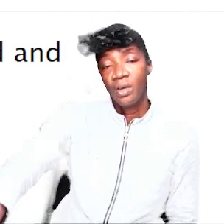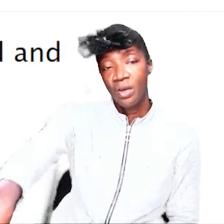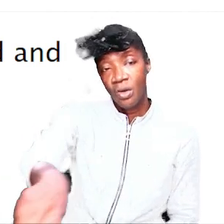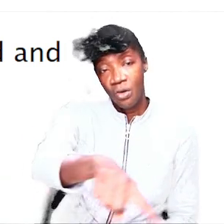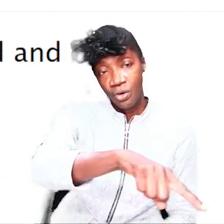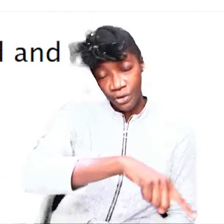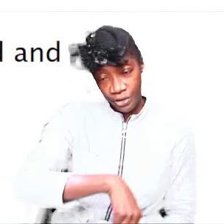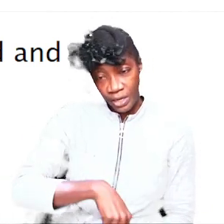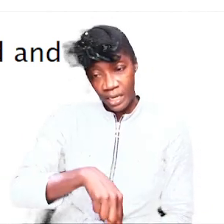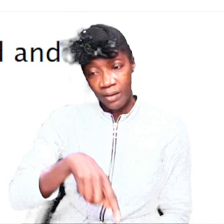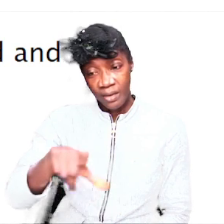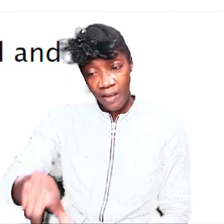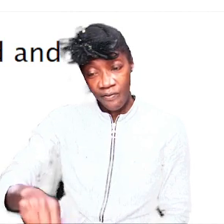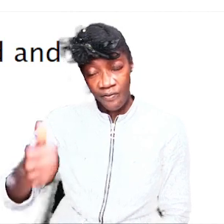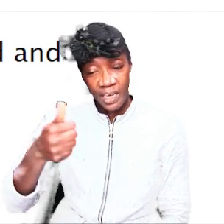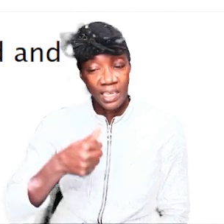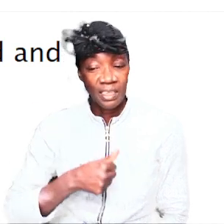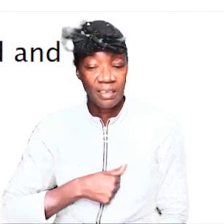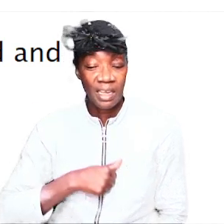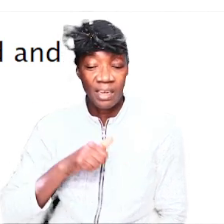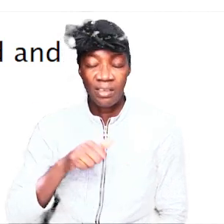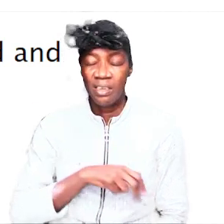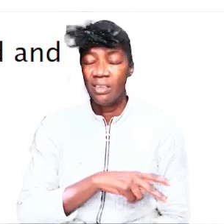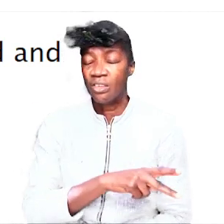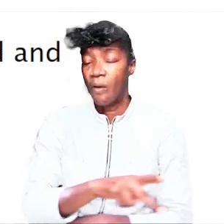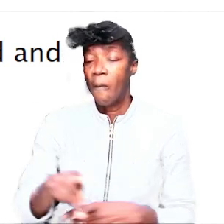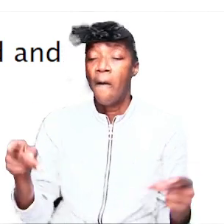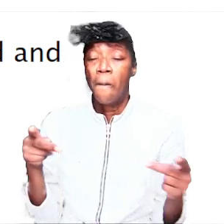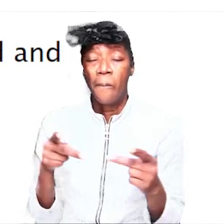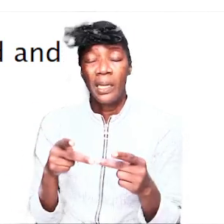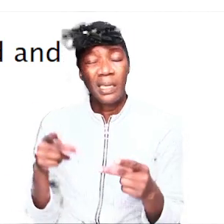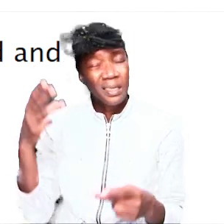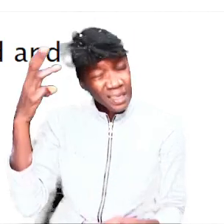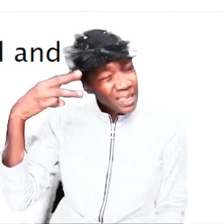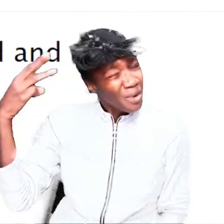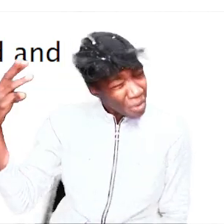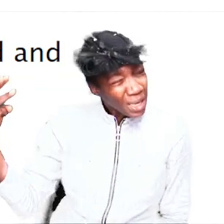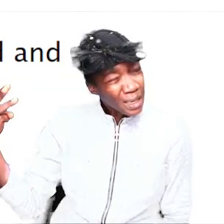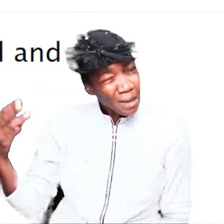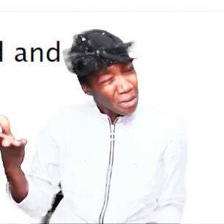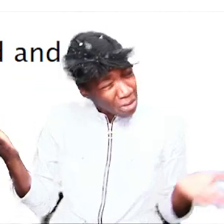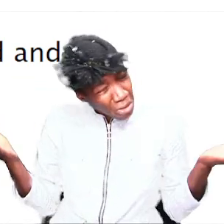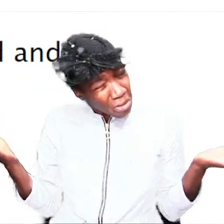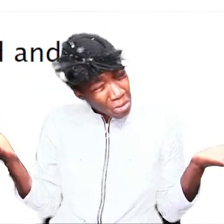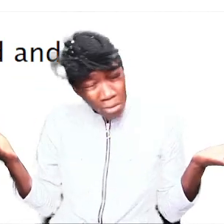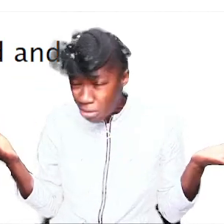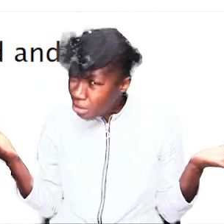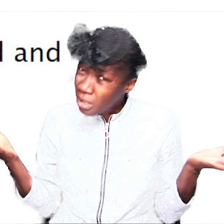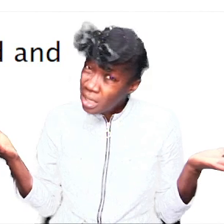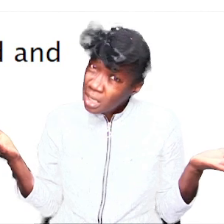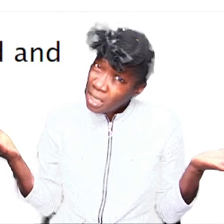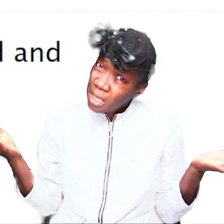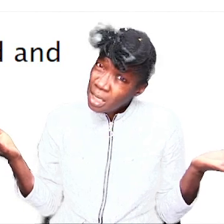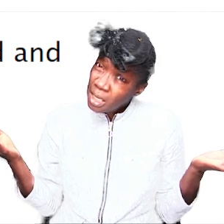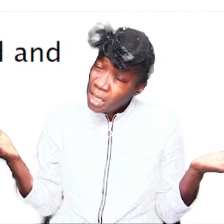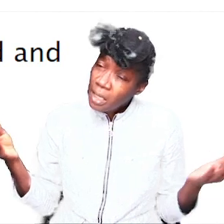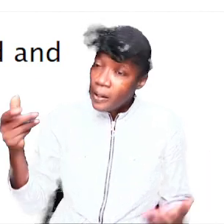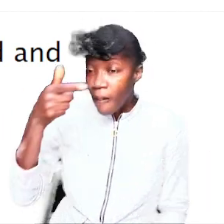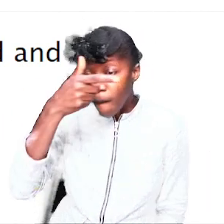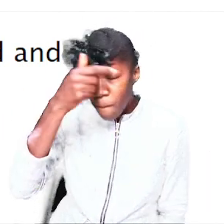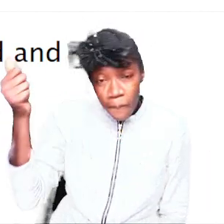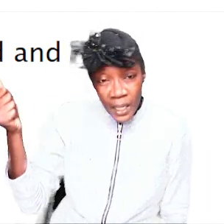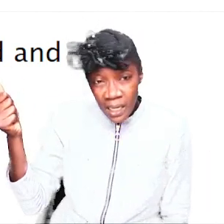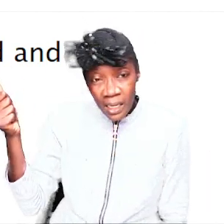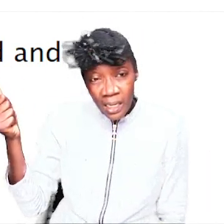We are going to find ourselves in some position where we wonder how we reach here. It is because, and it will